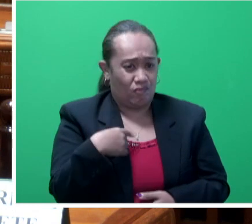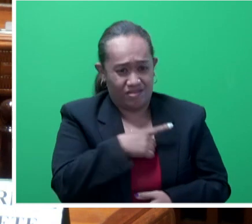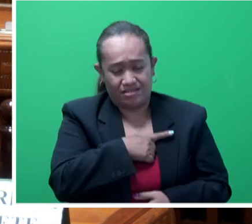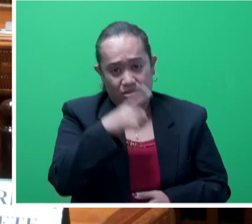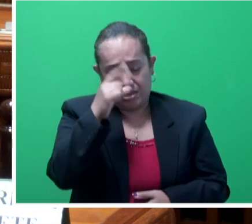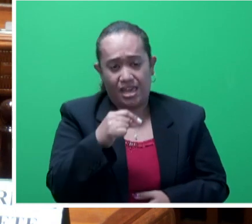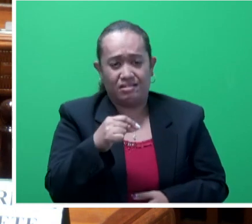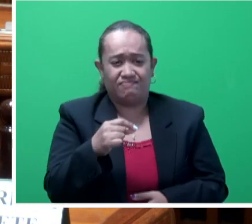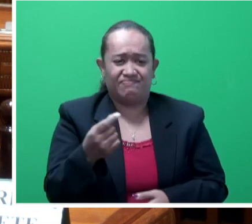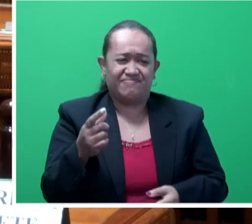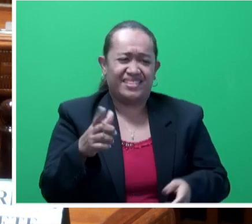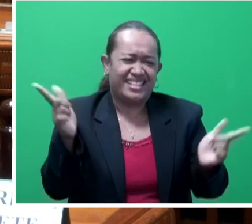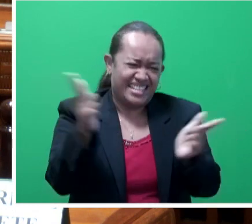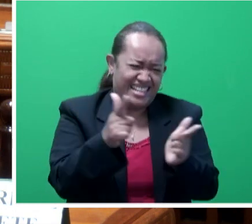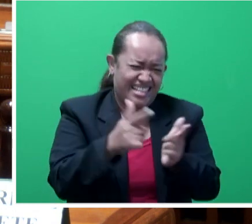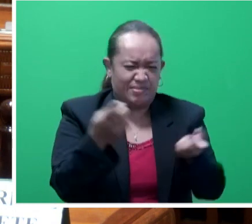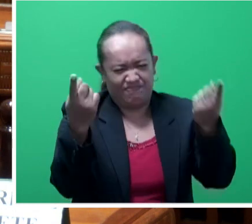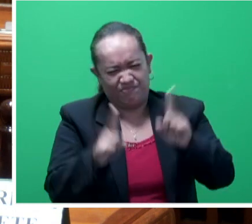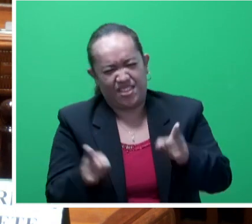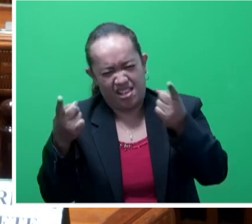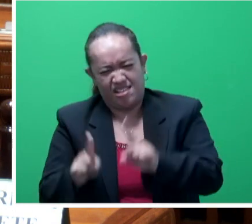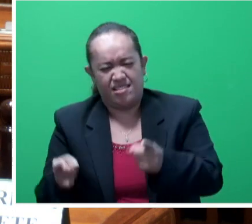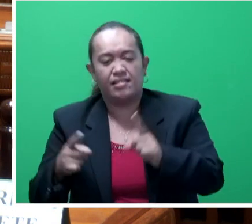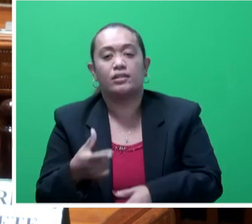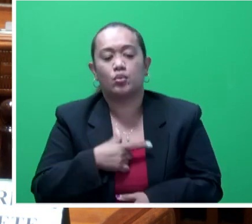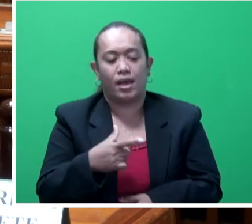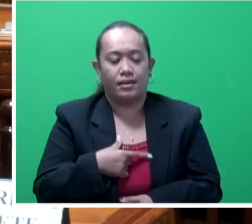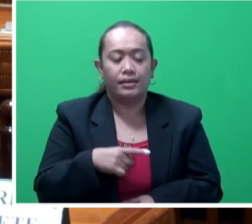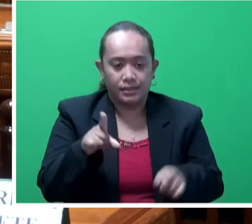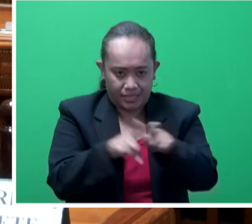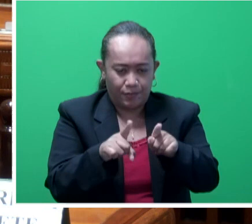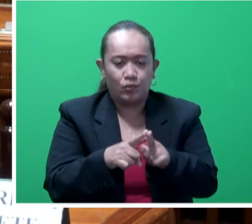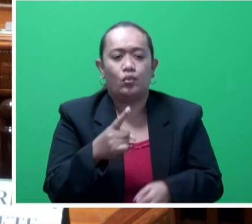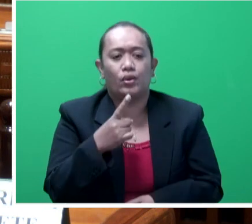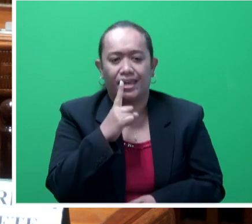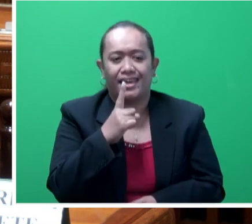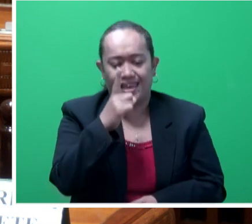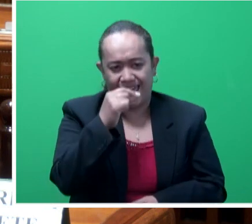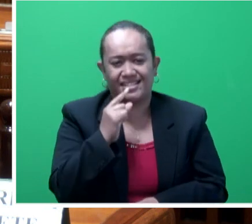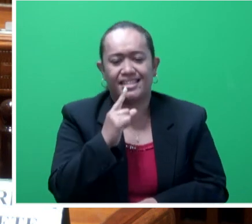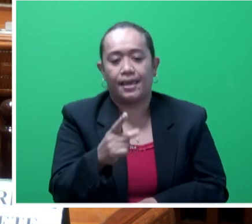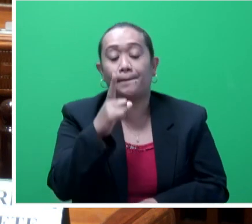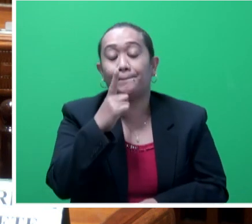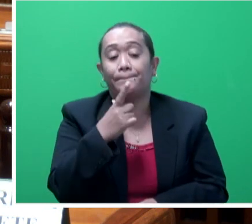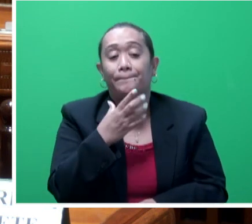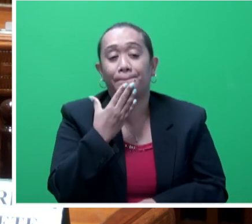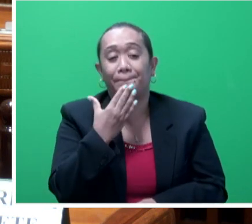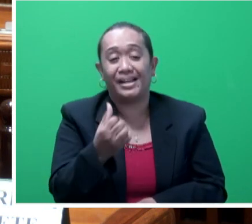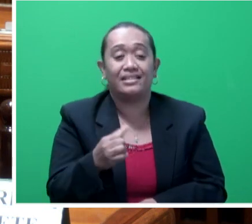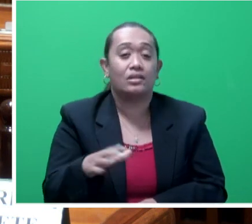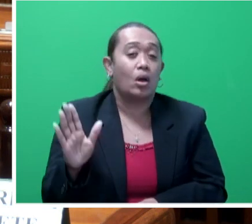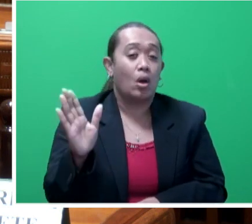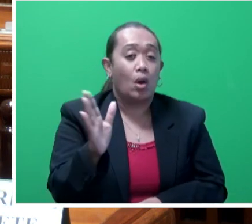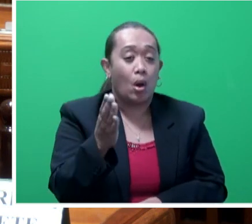be reduced and minimized. And of course, we can also say, Mr. Speaker, that enforcement has to be seen to be the